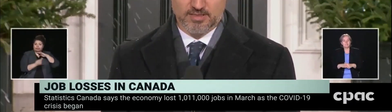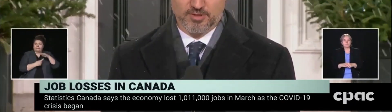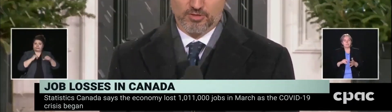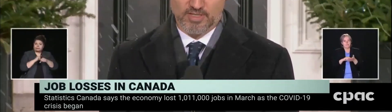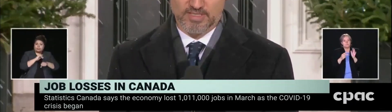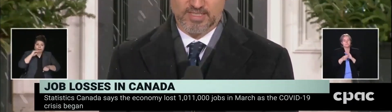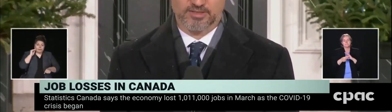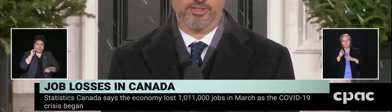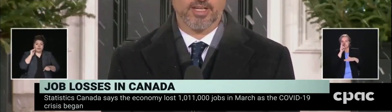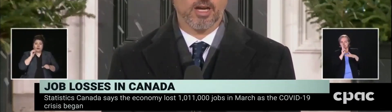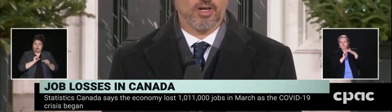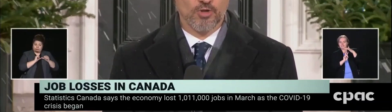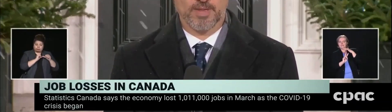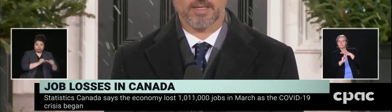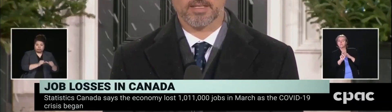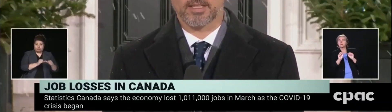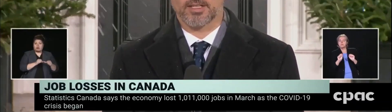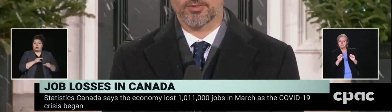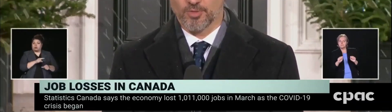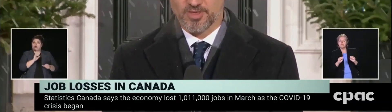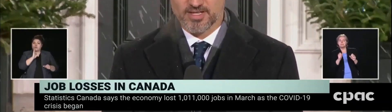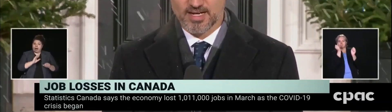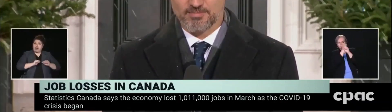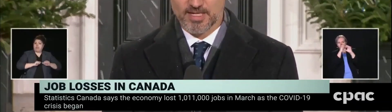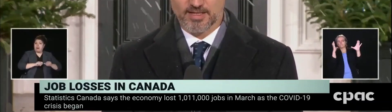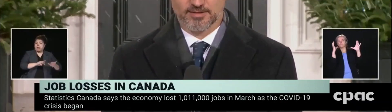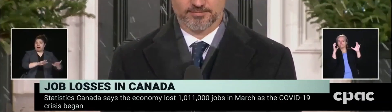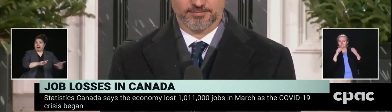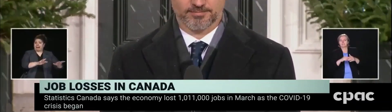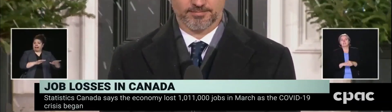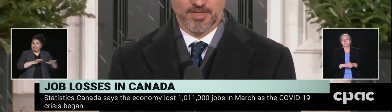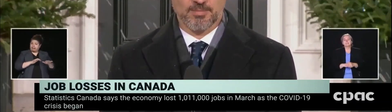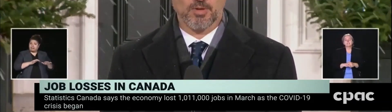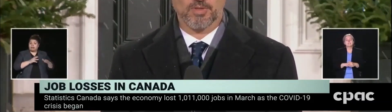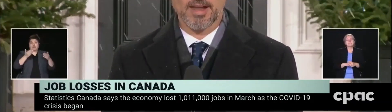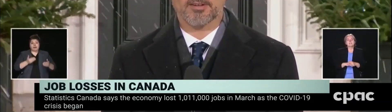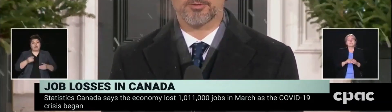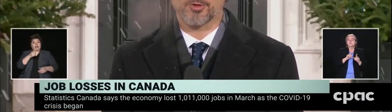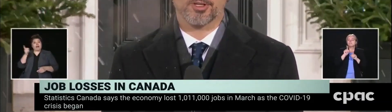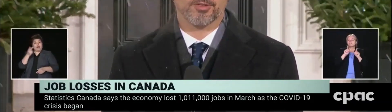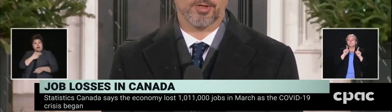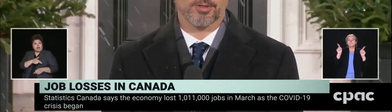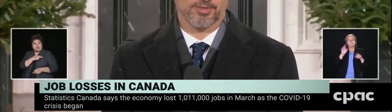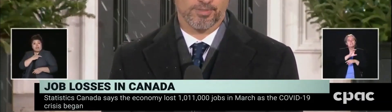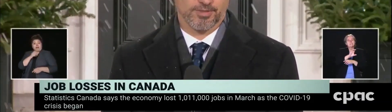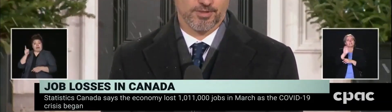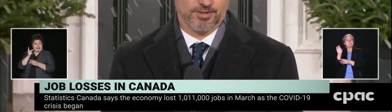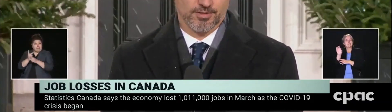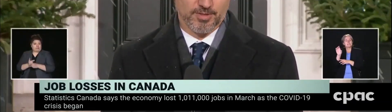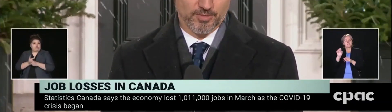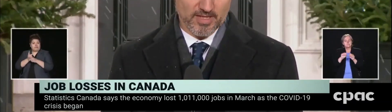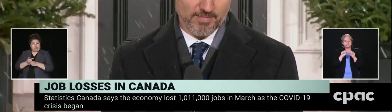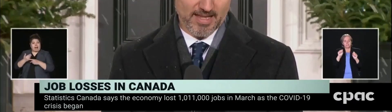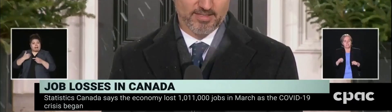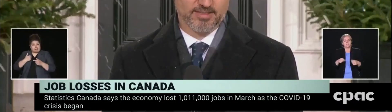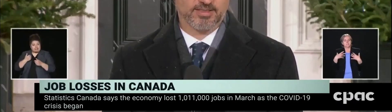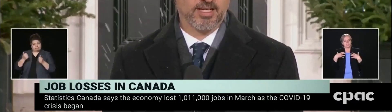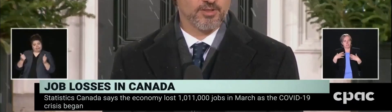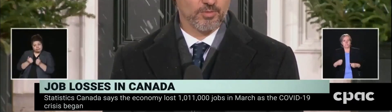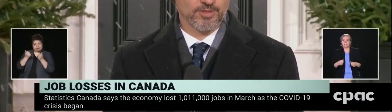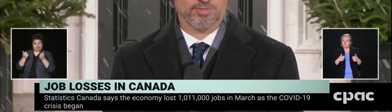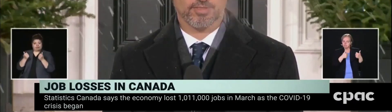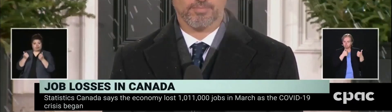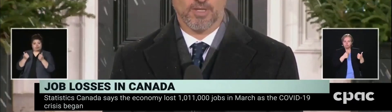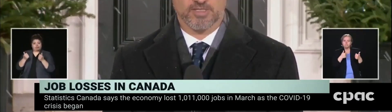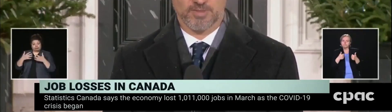healthcare systems across the country are coping for the time being. But we're at a fork in the road between the best